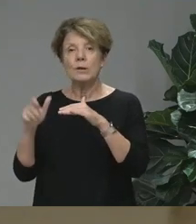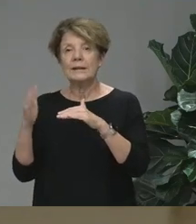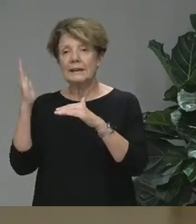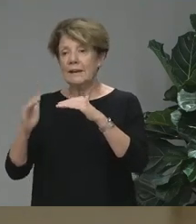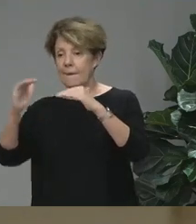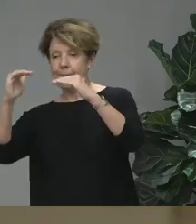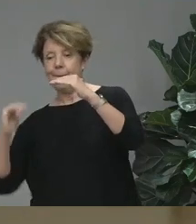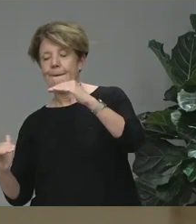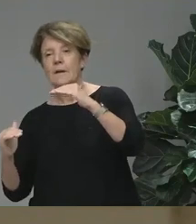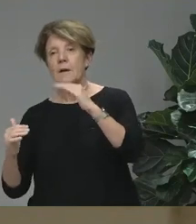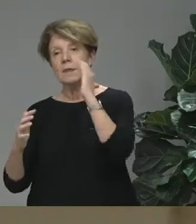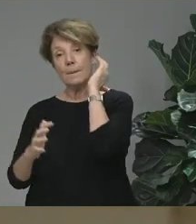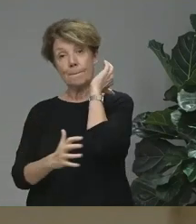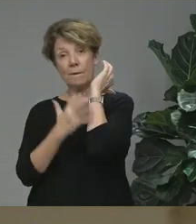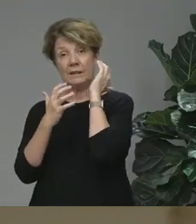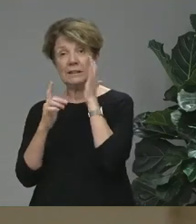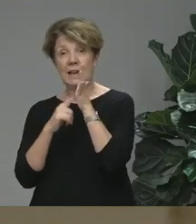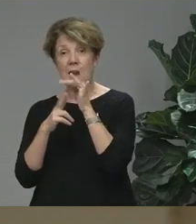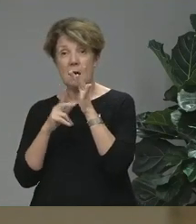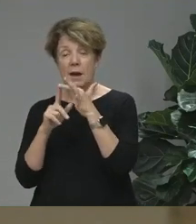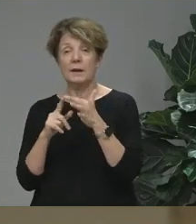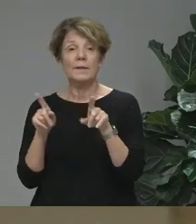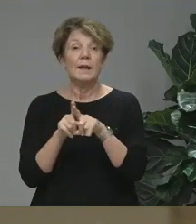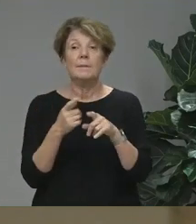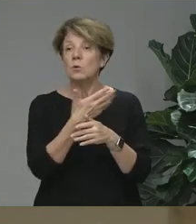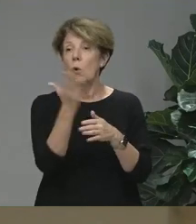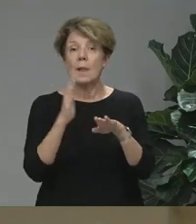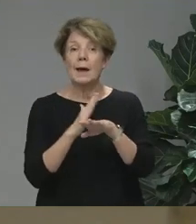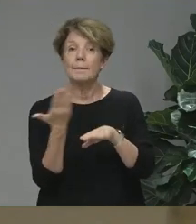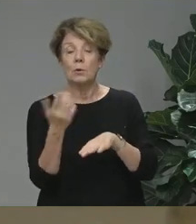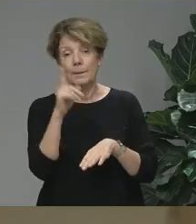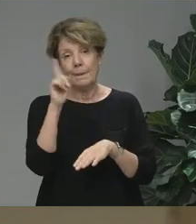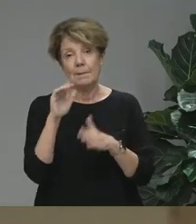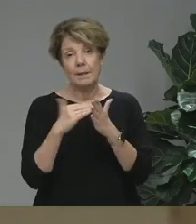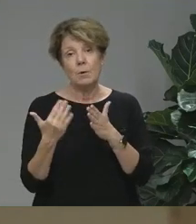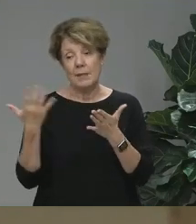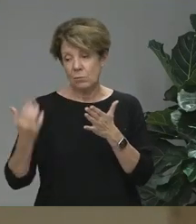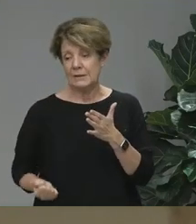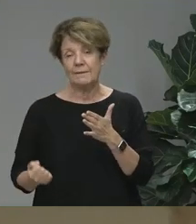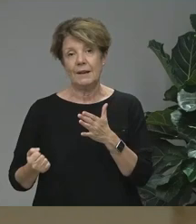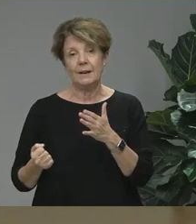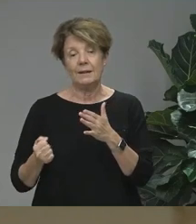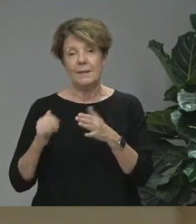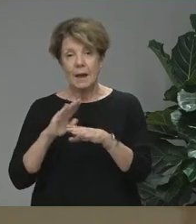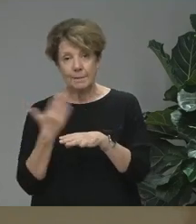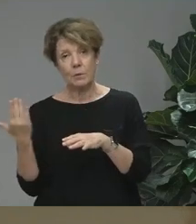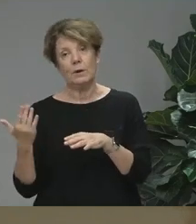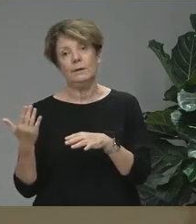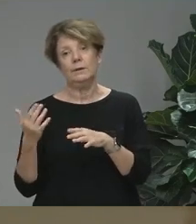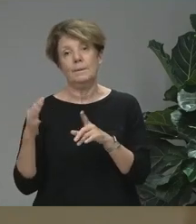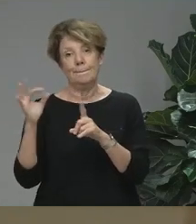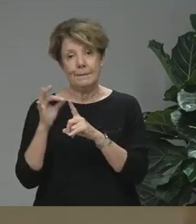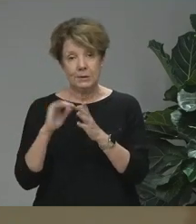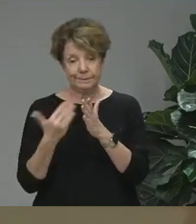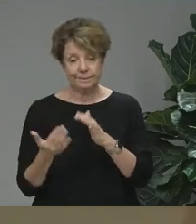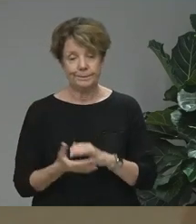defined poverty line, as currently all unemployed people on the unemployment payment are. So I think